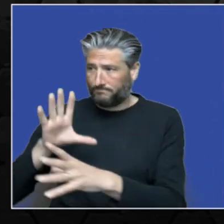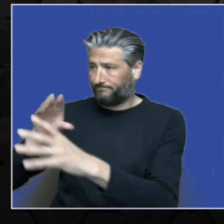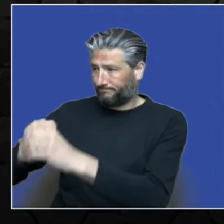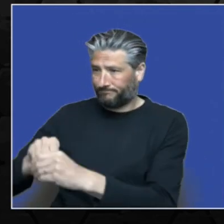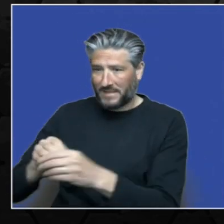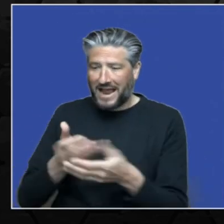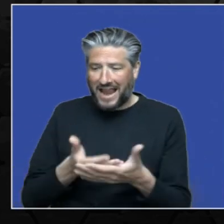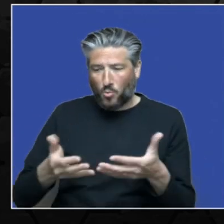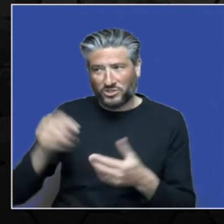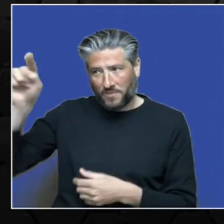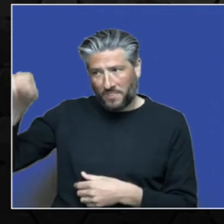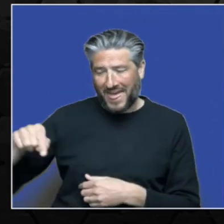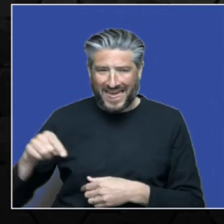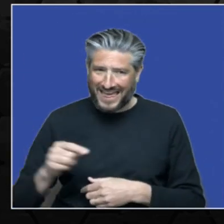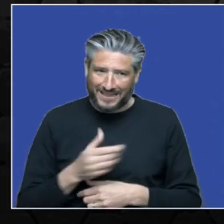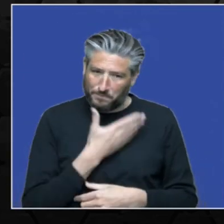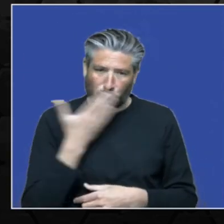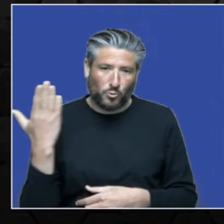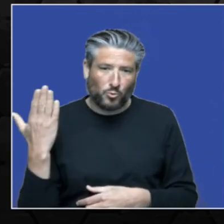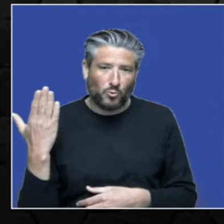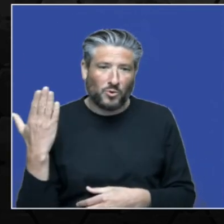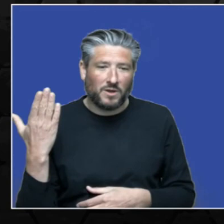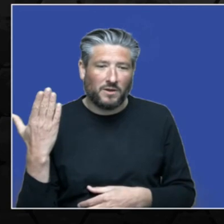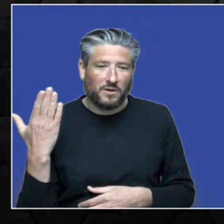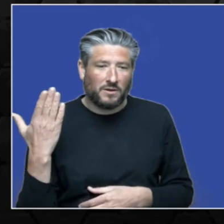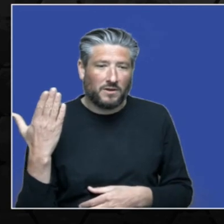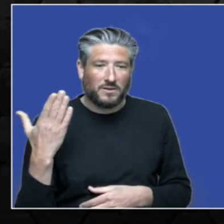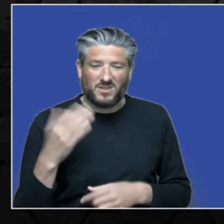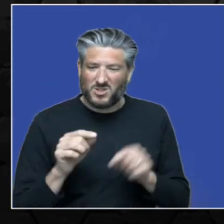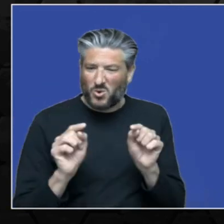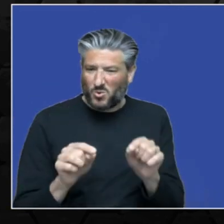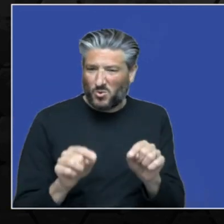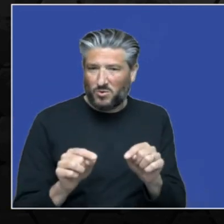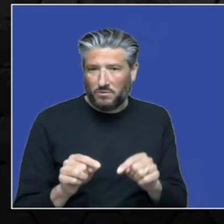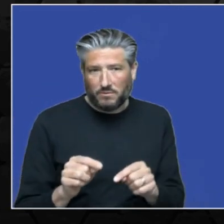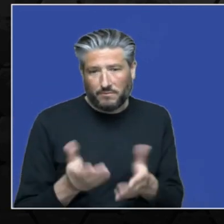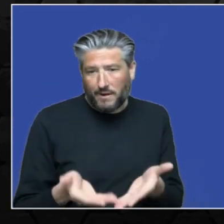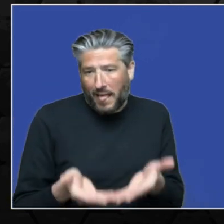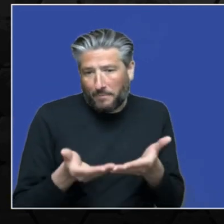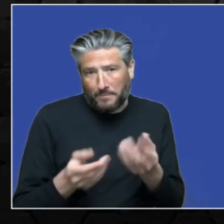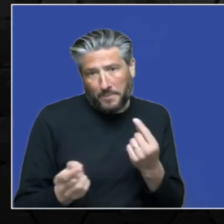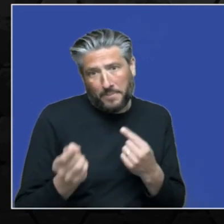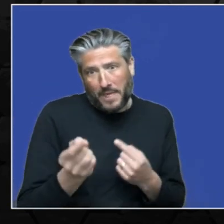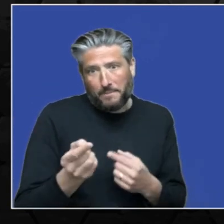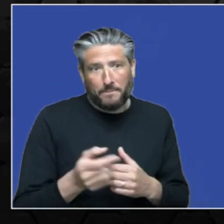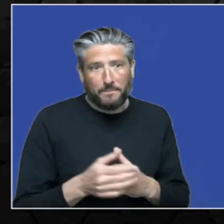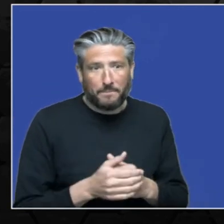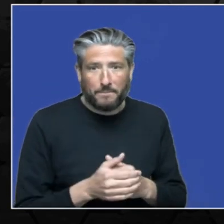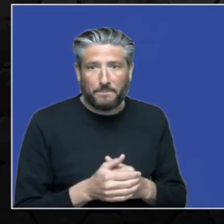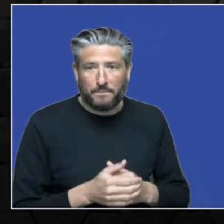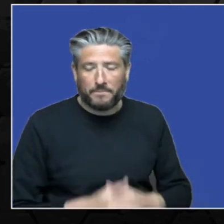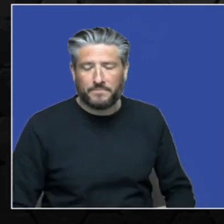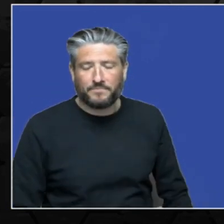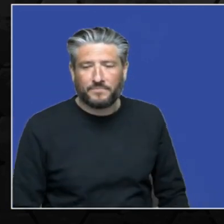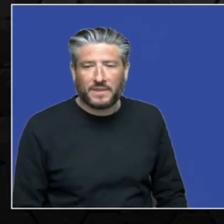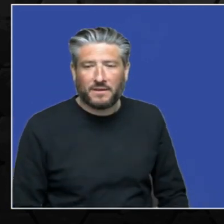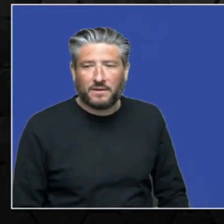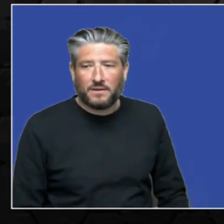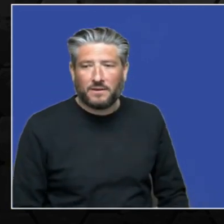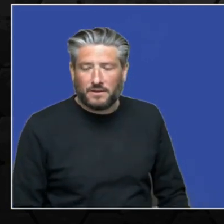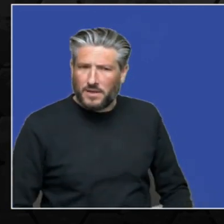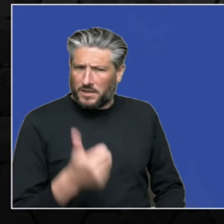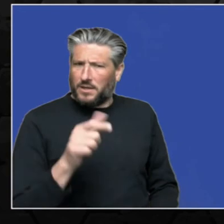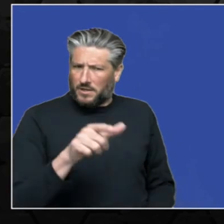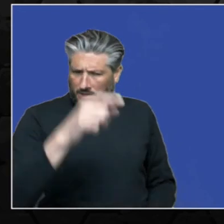those people to technology. Yeah, most definitely. And I totally agree because inclusivity is key. Even